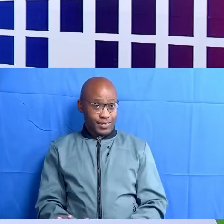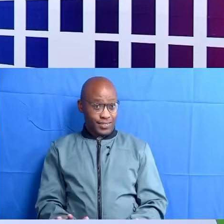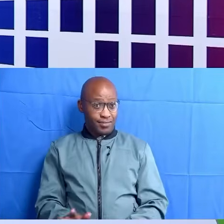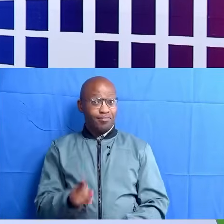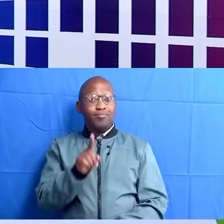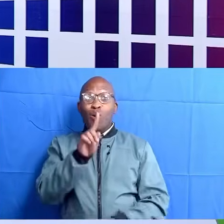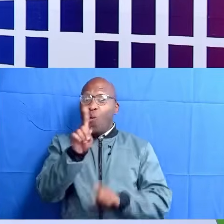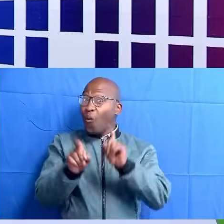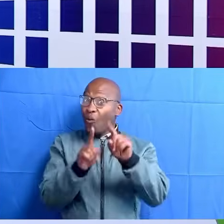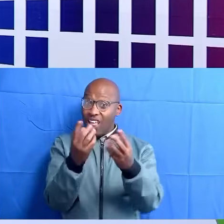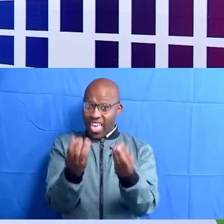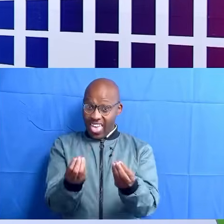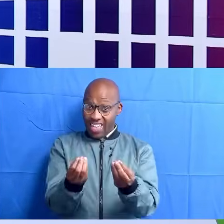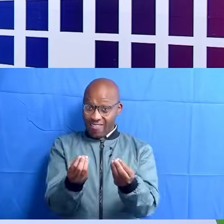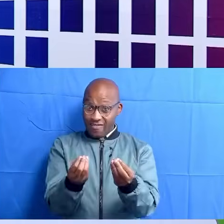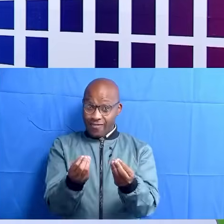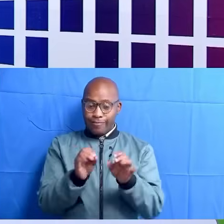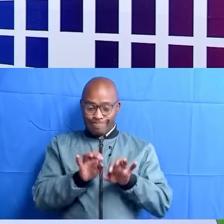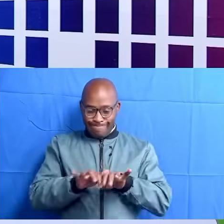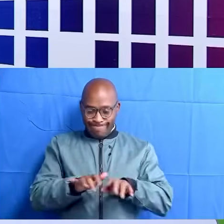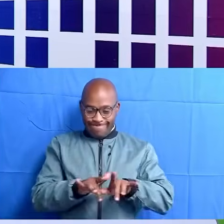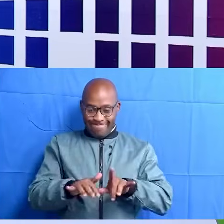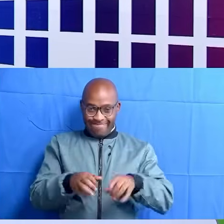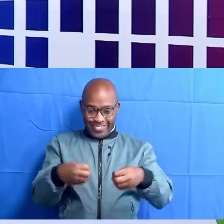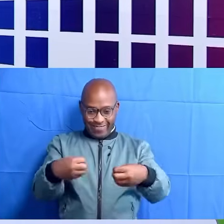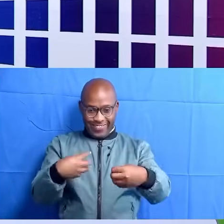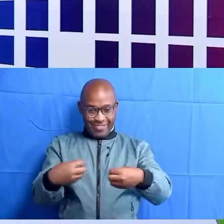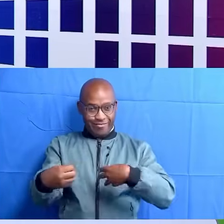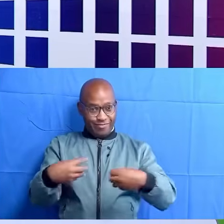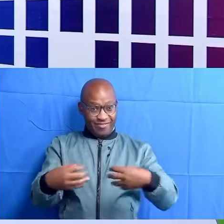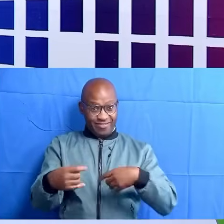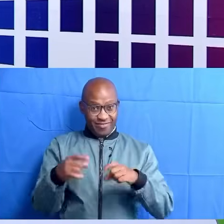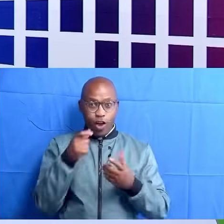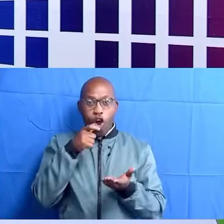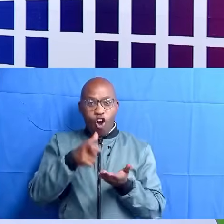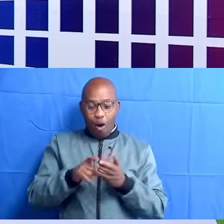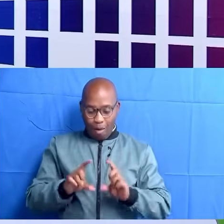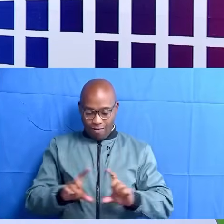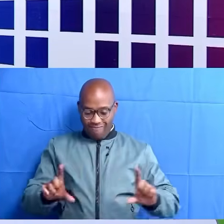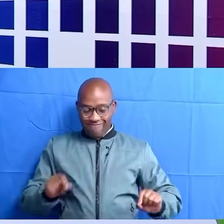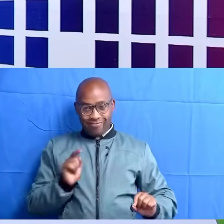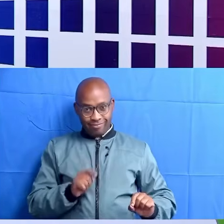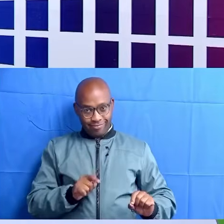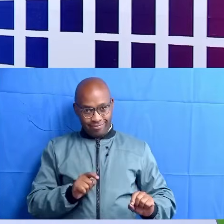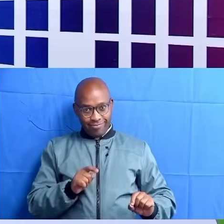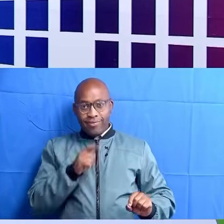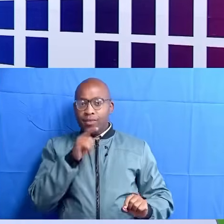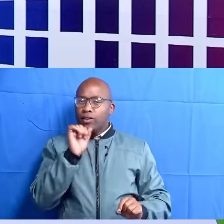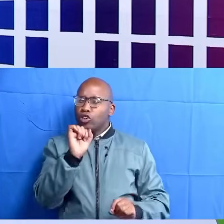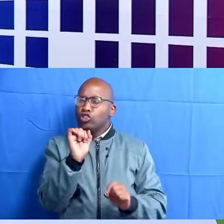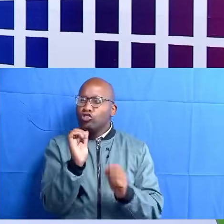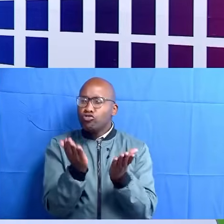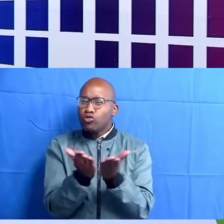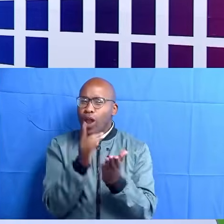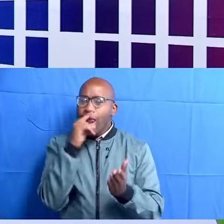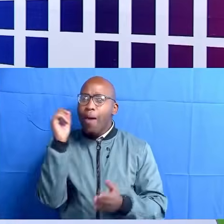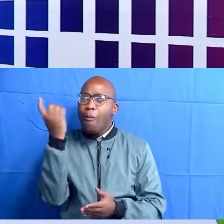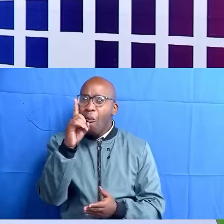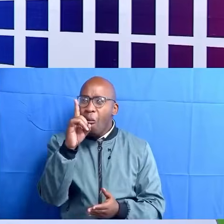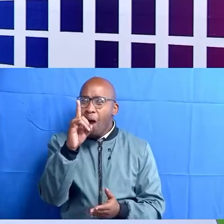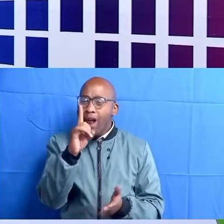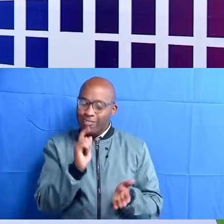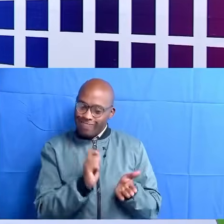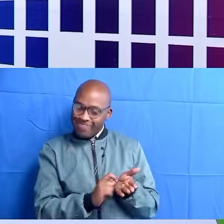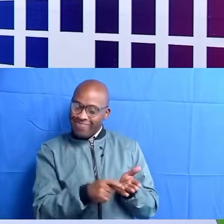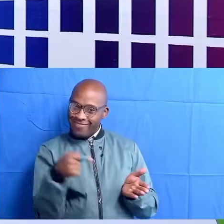your questions on the comments. Don't forget to leave the name of your school so we give a shout out. Please